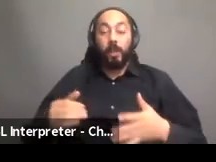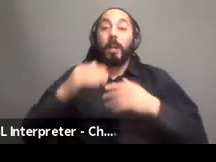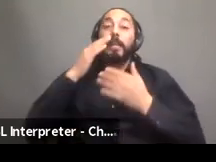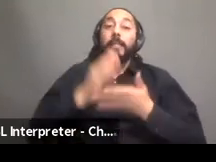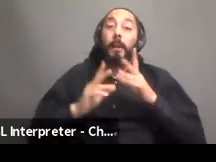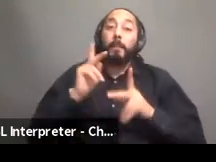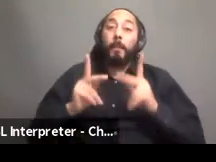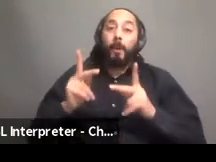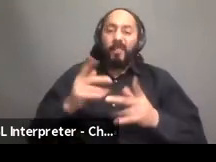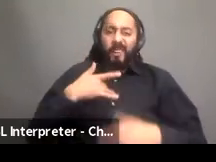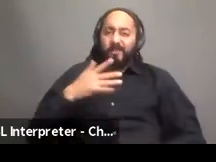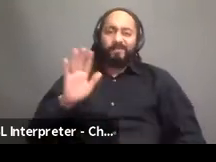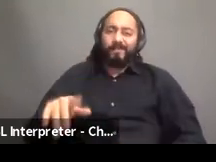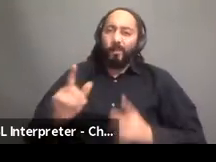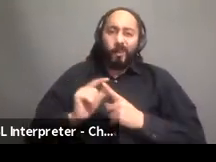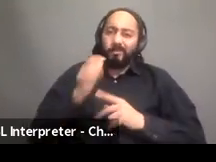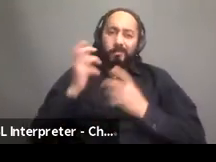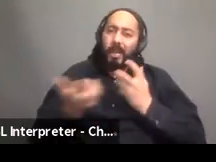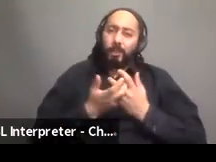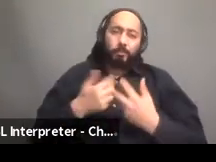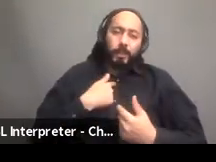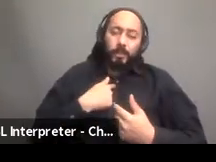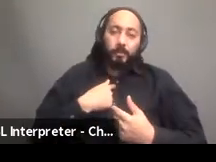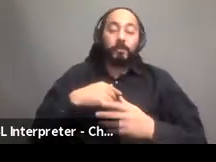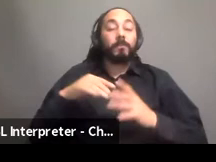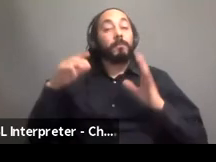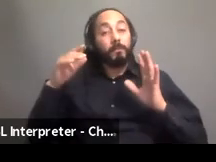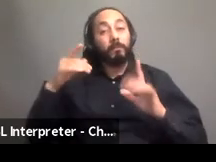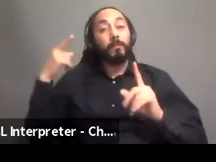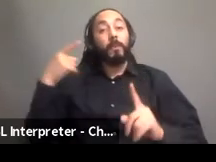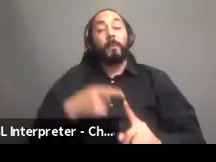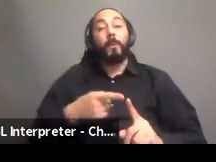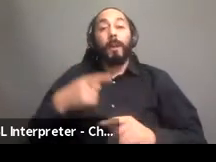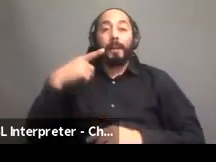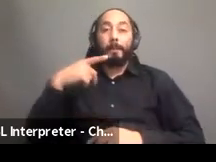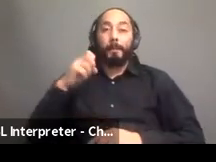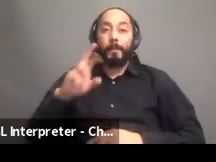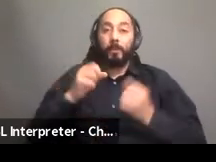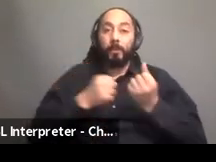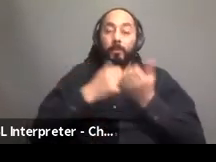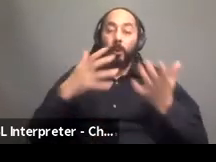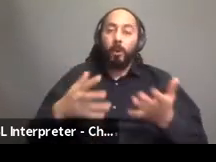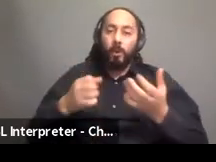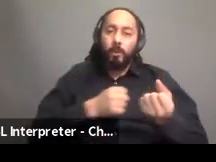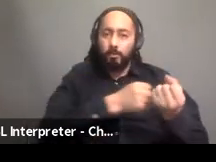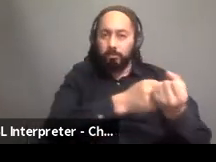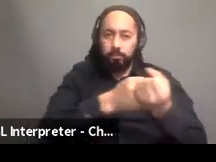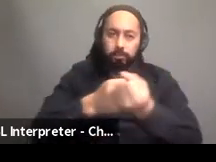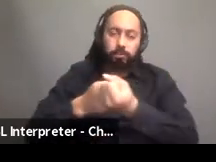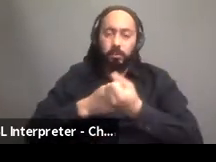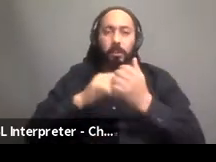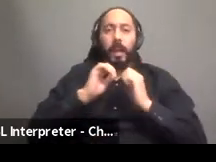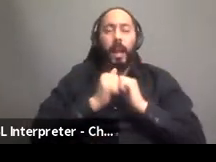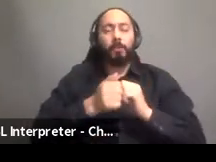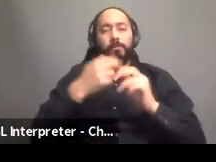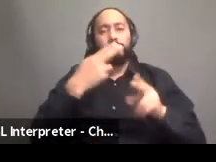useful either. In the end, it's important that peer supporters recognize and support each individual's way of naming their experiences